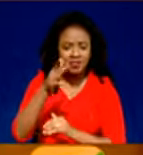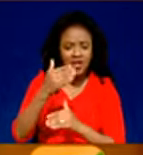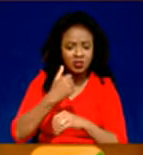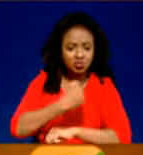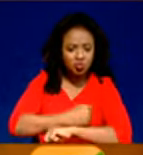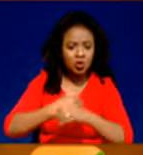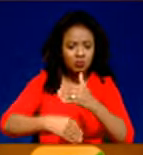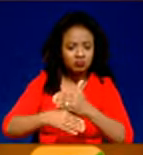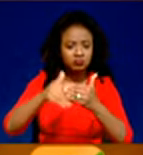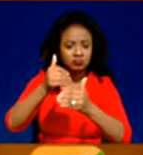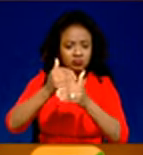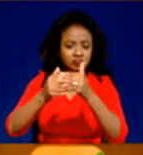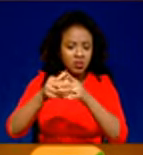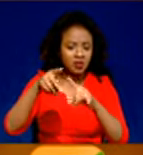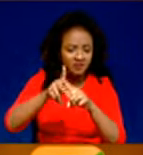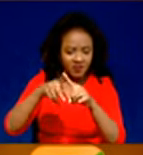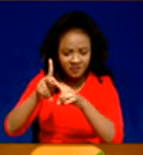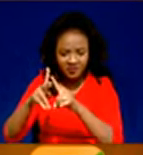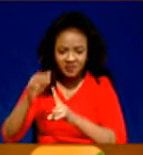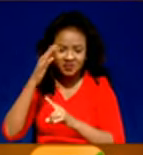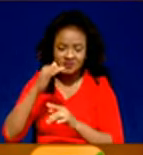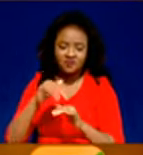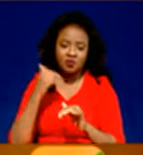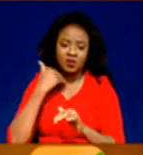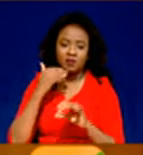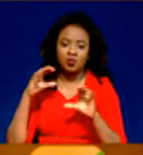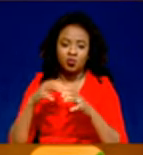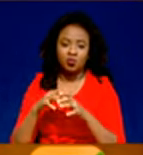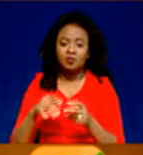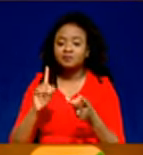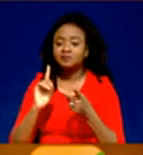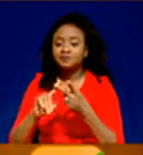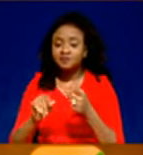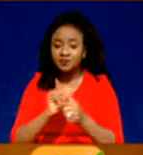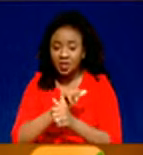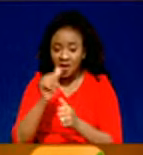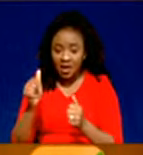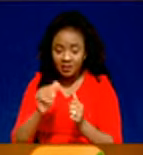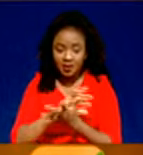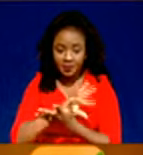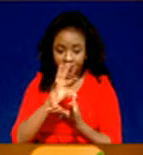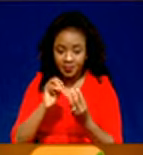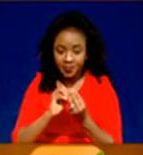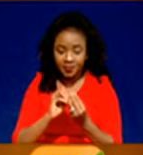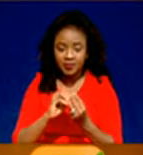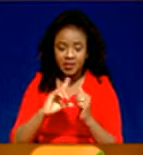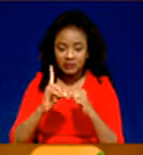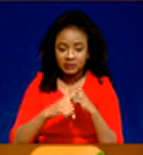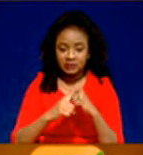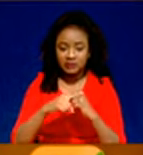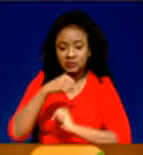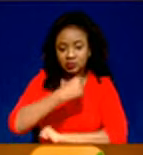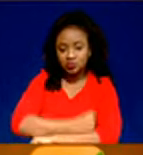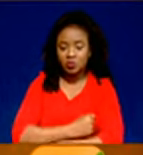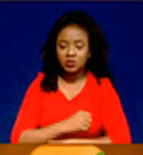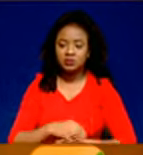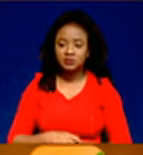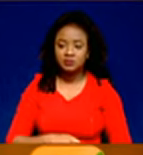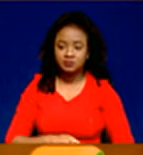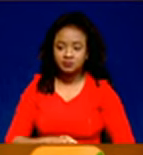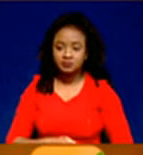Chepoton Primary School, Ksa Primary School, and Saplimoi Primary School.